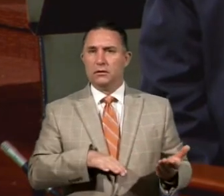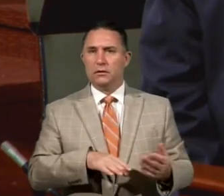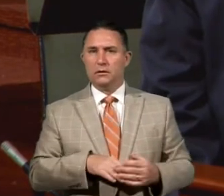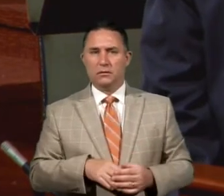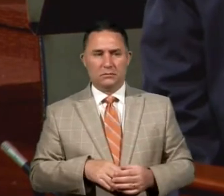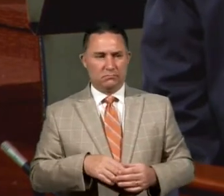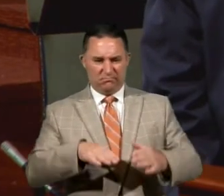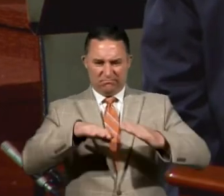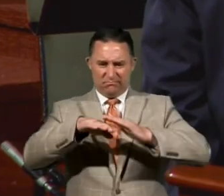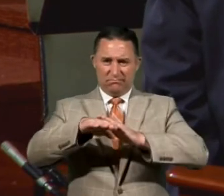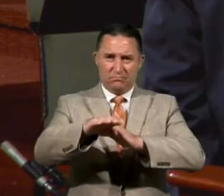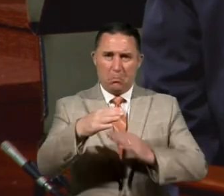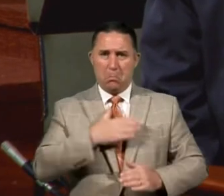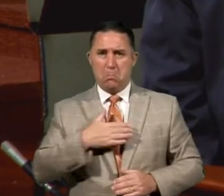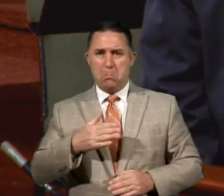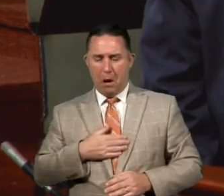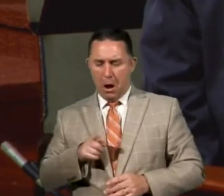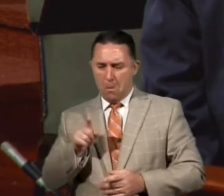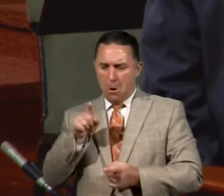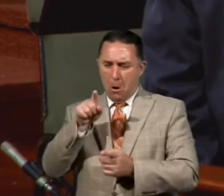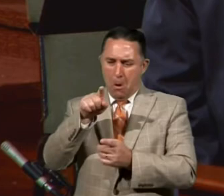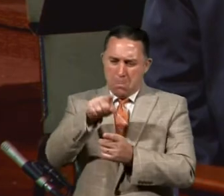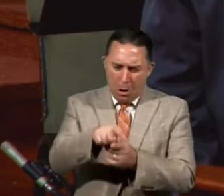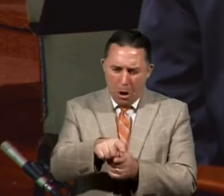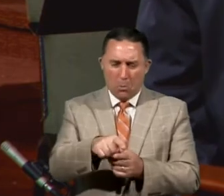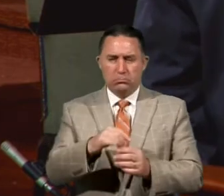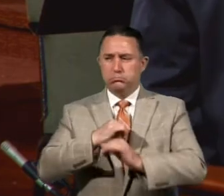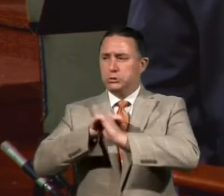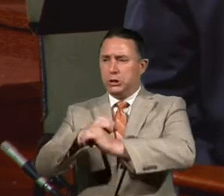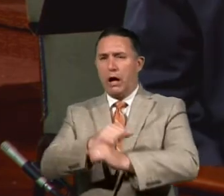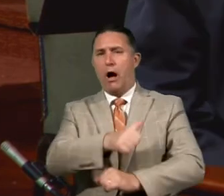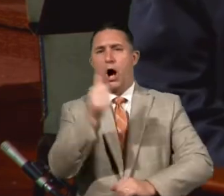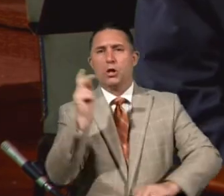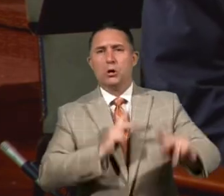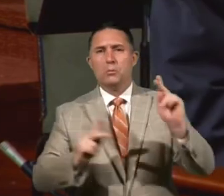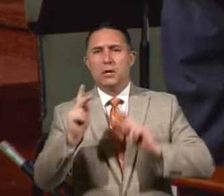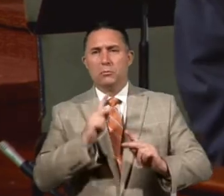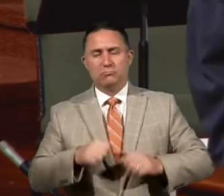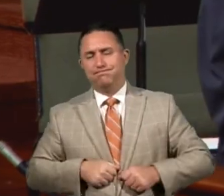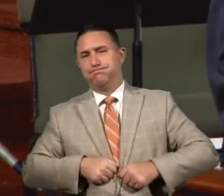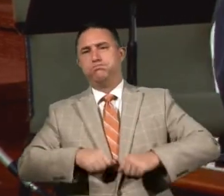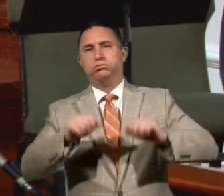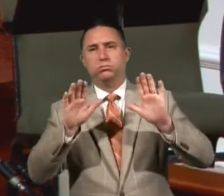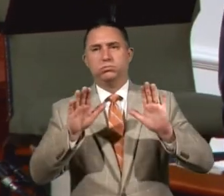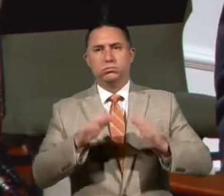when he rushed and put his body down to protect others.